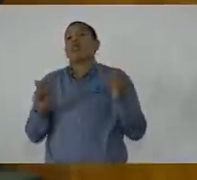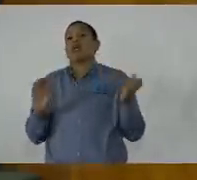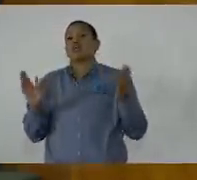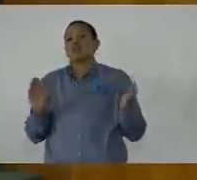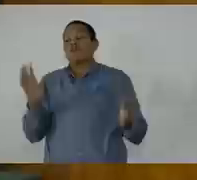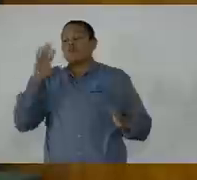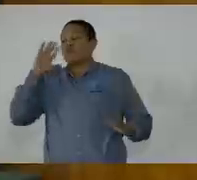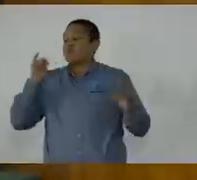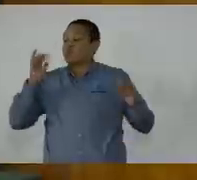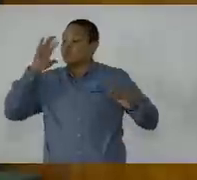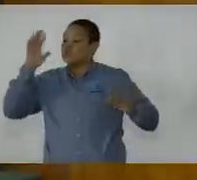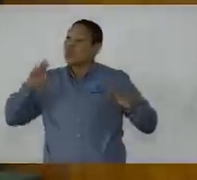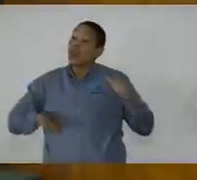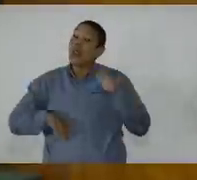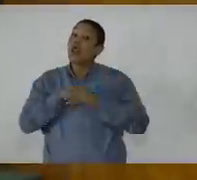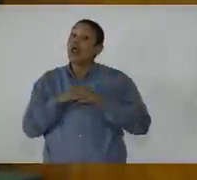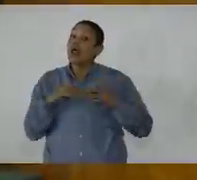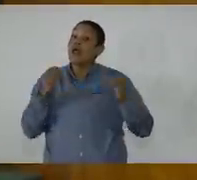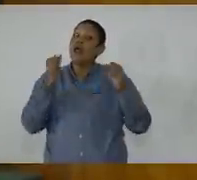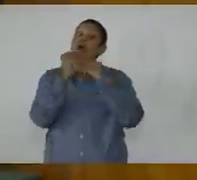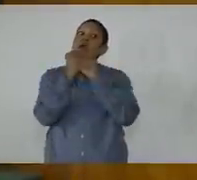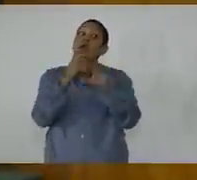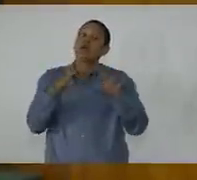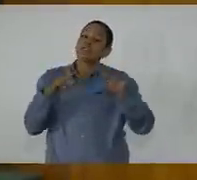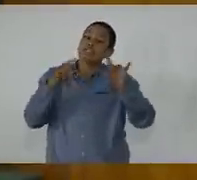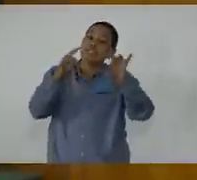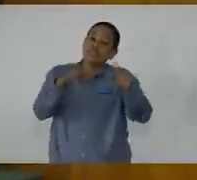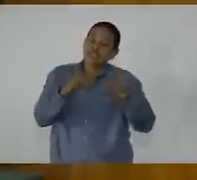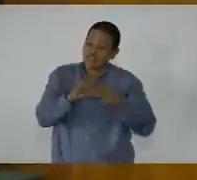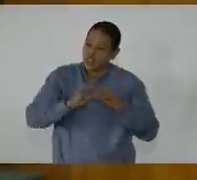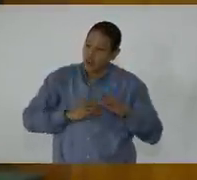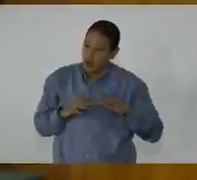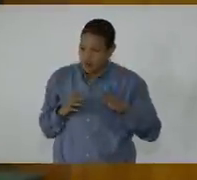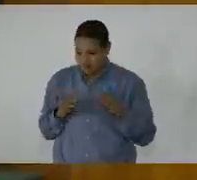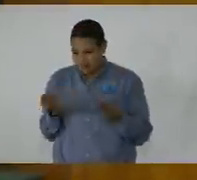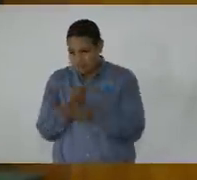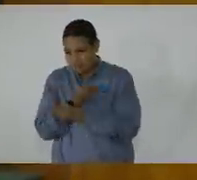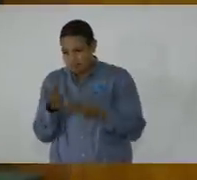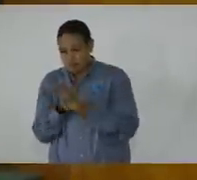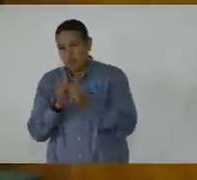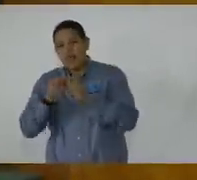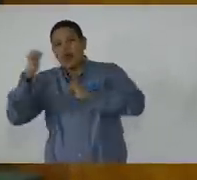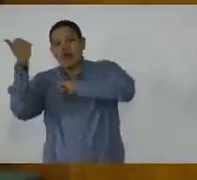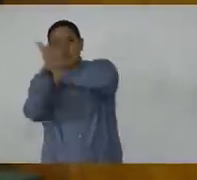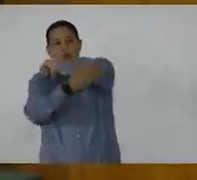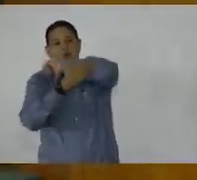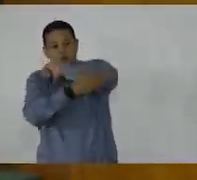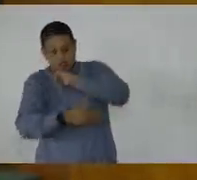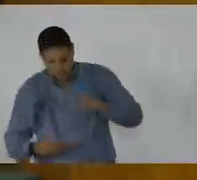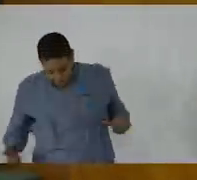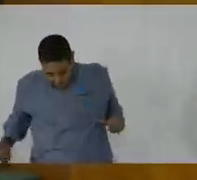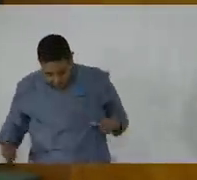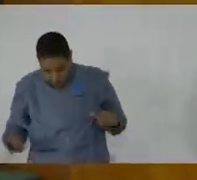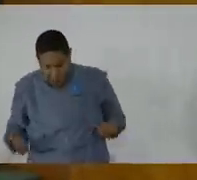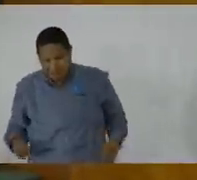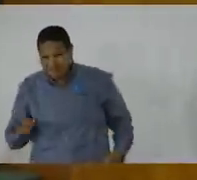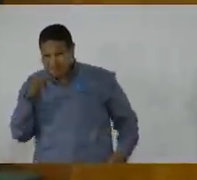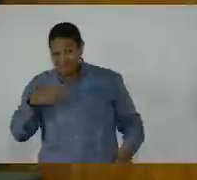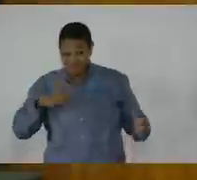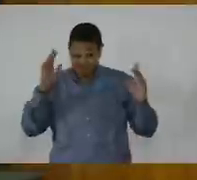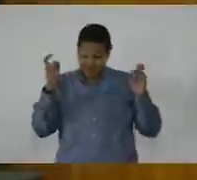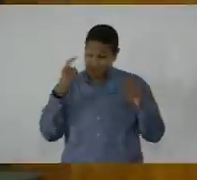ultimately create efficiencies in our cross-border trade. Madam Speaker, as the